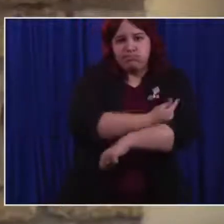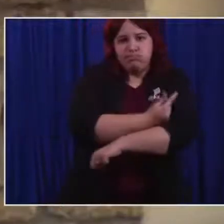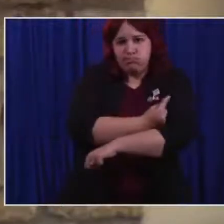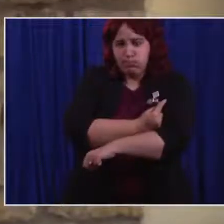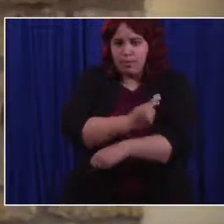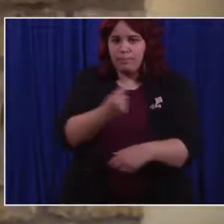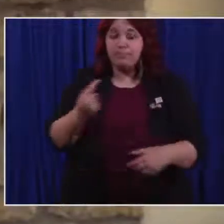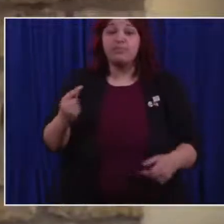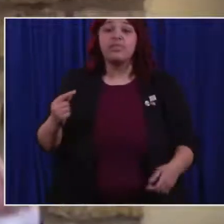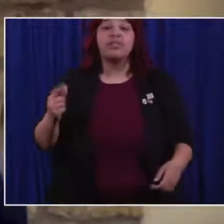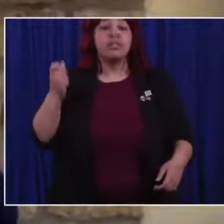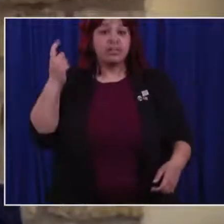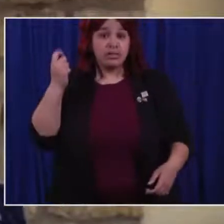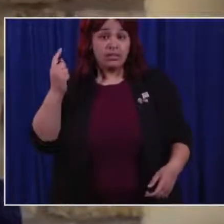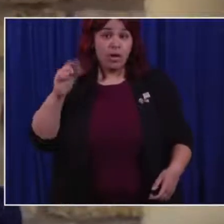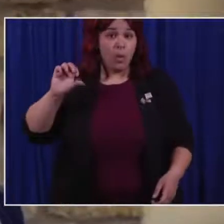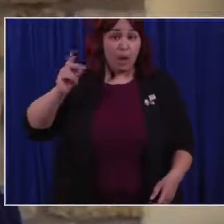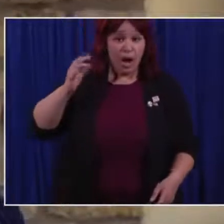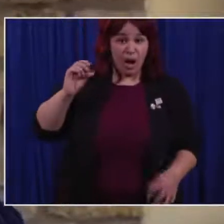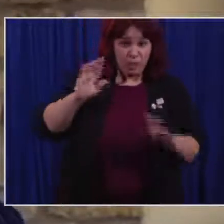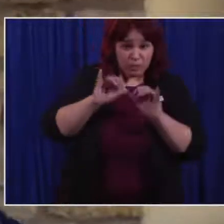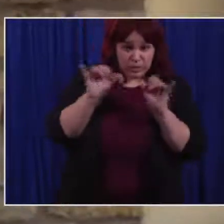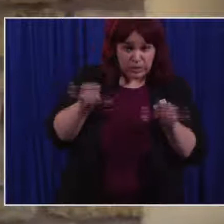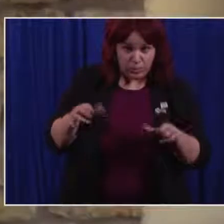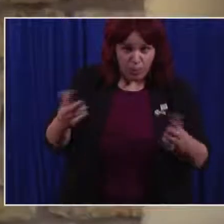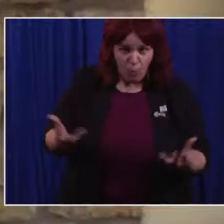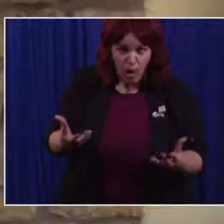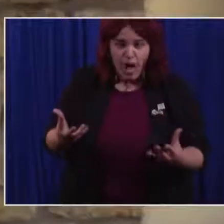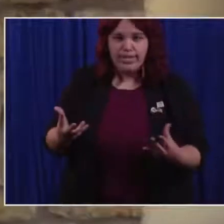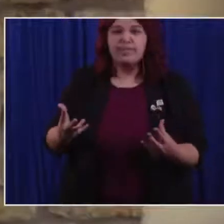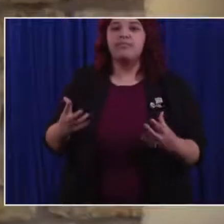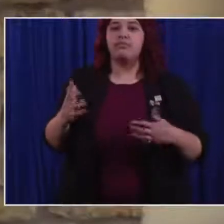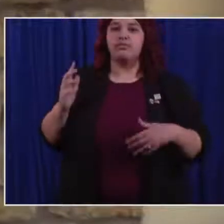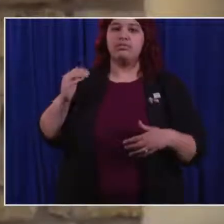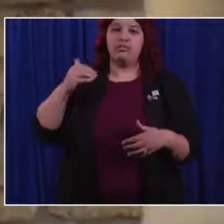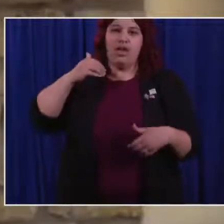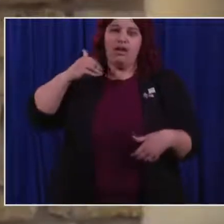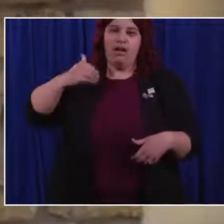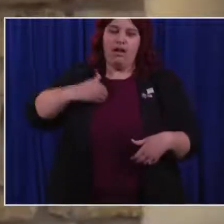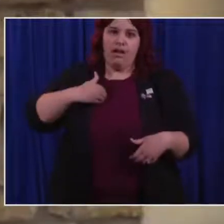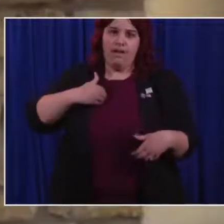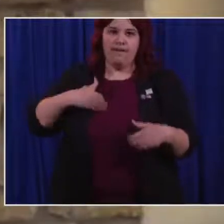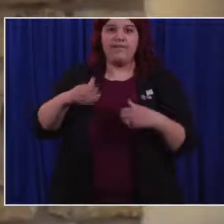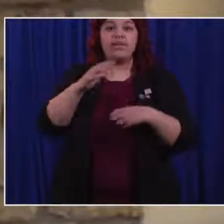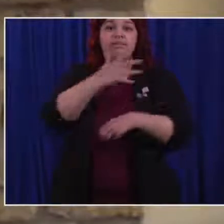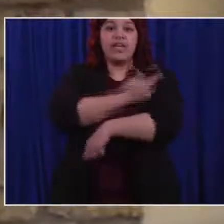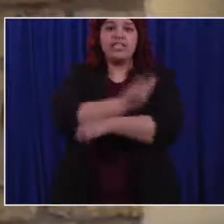But what we're now layering on top of this is a